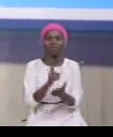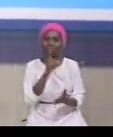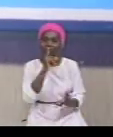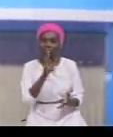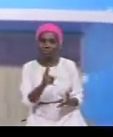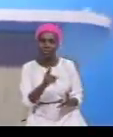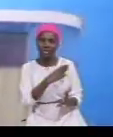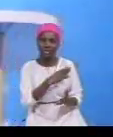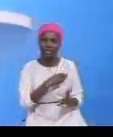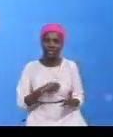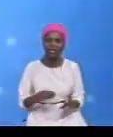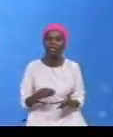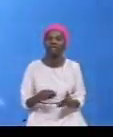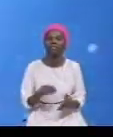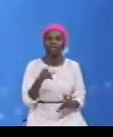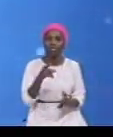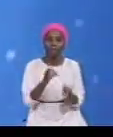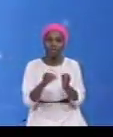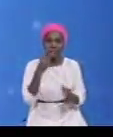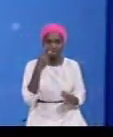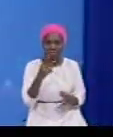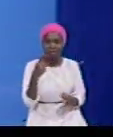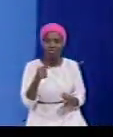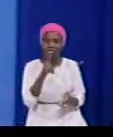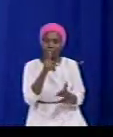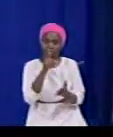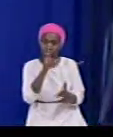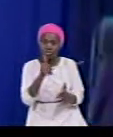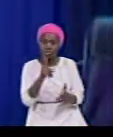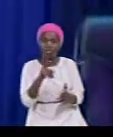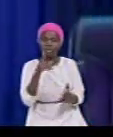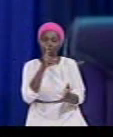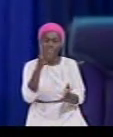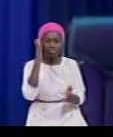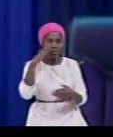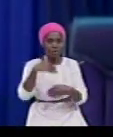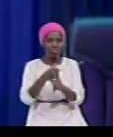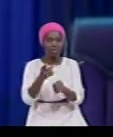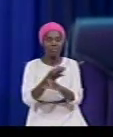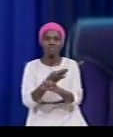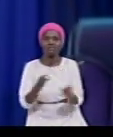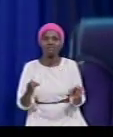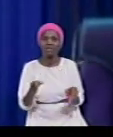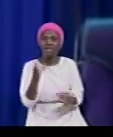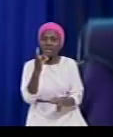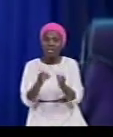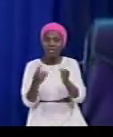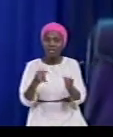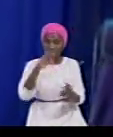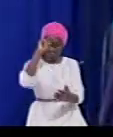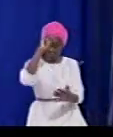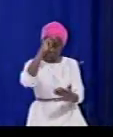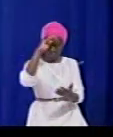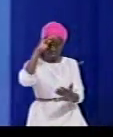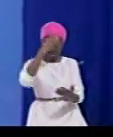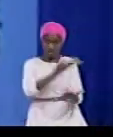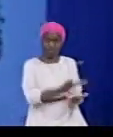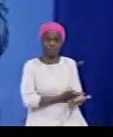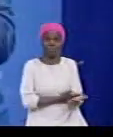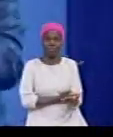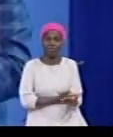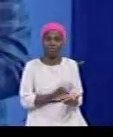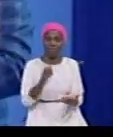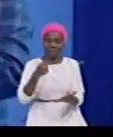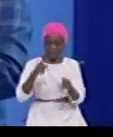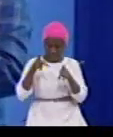And if the Son, the personification of the truth, the truth come from heaven, if